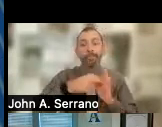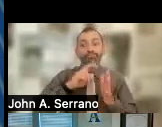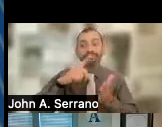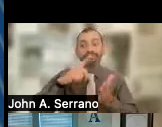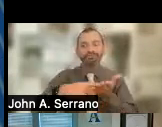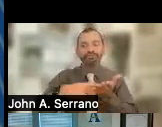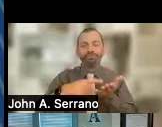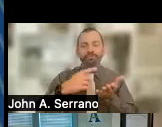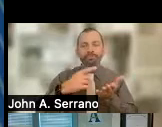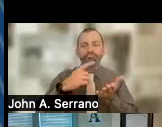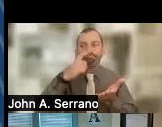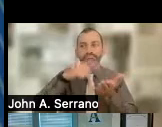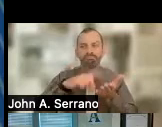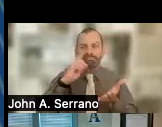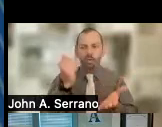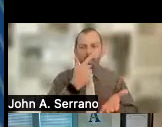Yeah.